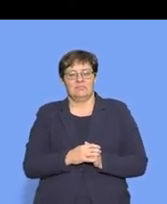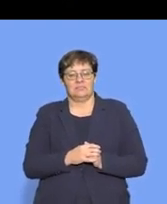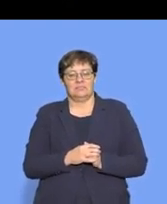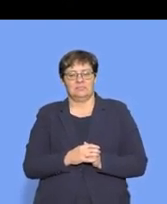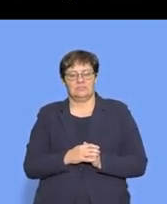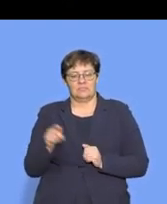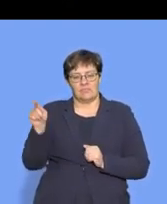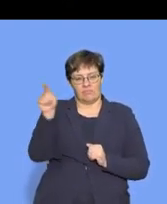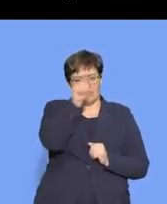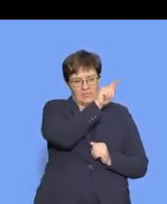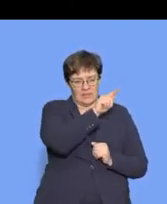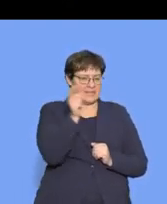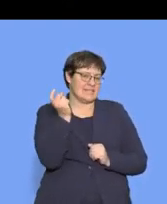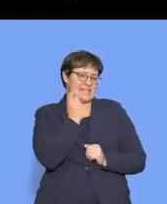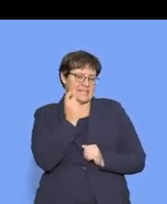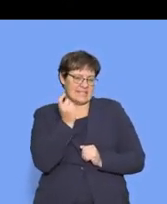Easy peasy.